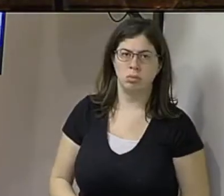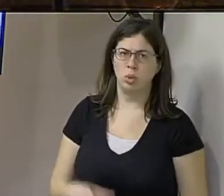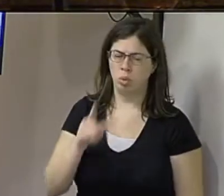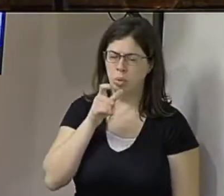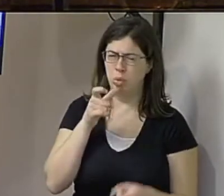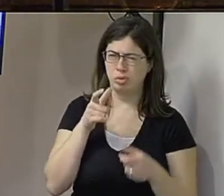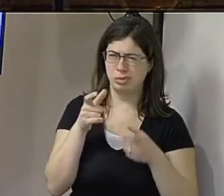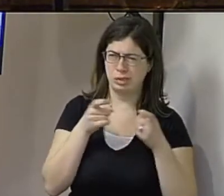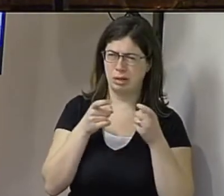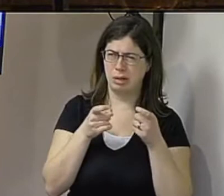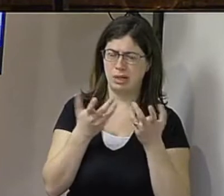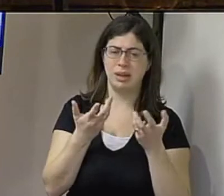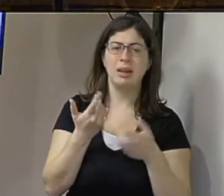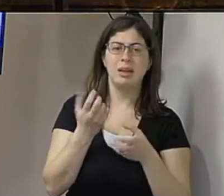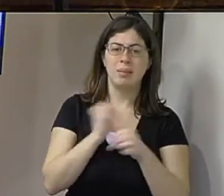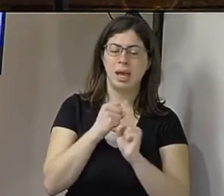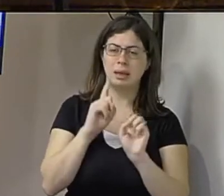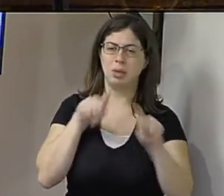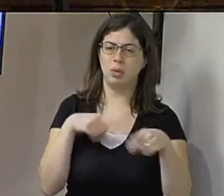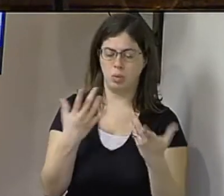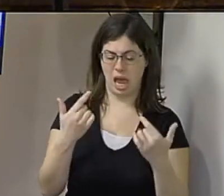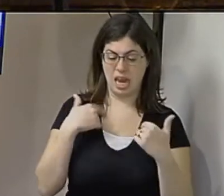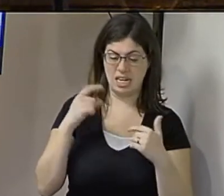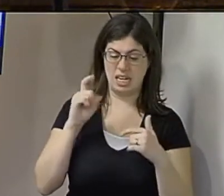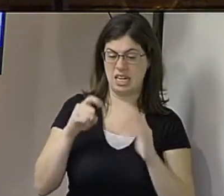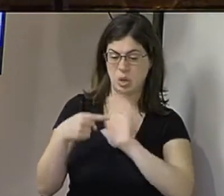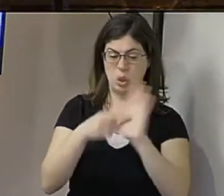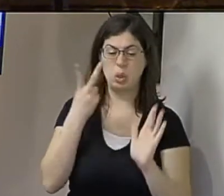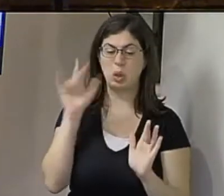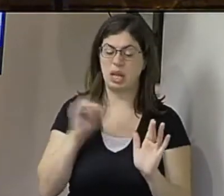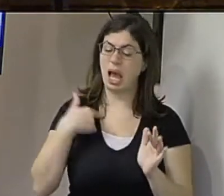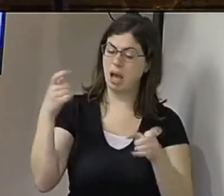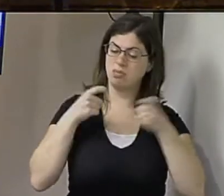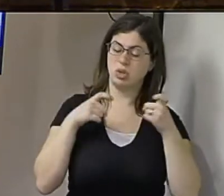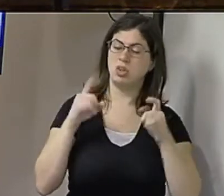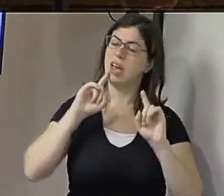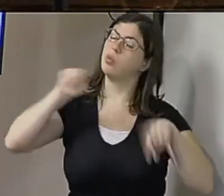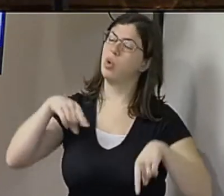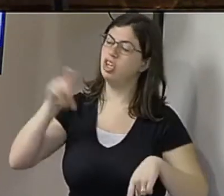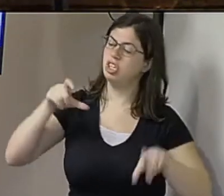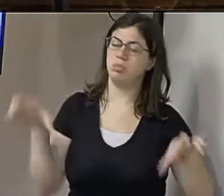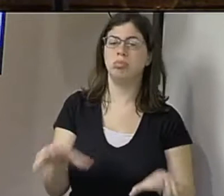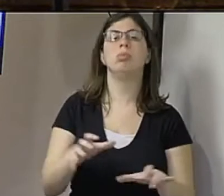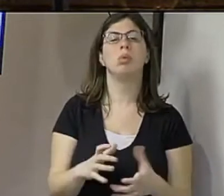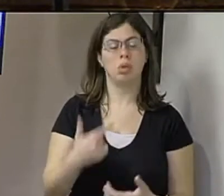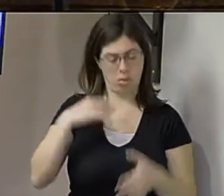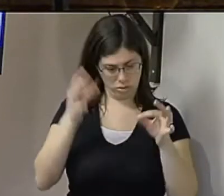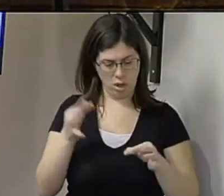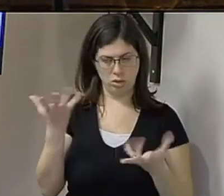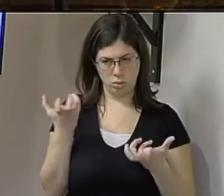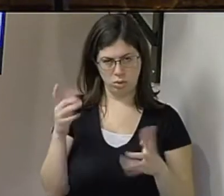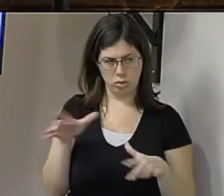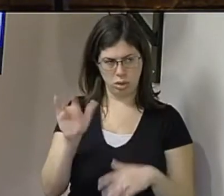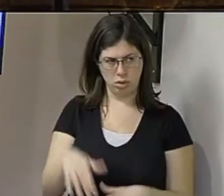Right. And I think that's why he's making these orders. He's like, well, I've got to make it look like I'm still really in charge. So he gives an order that she has to do the thing that she decided she was going